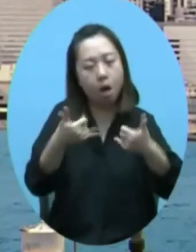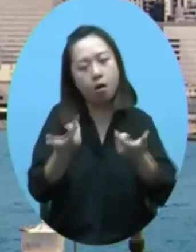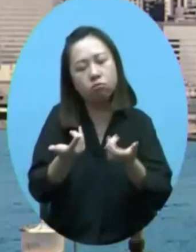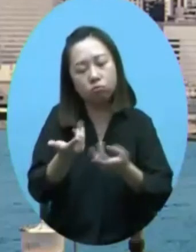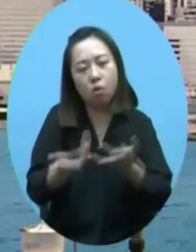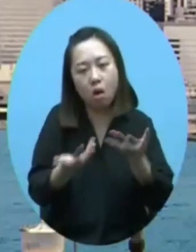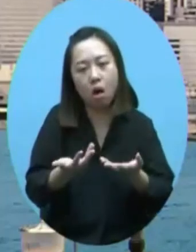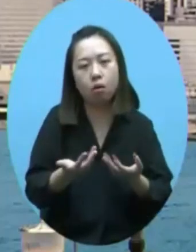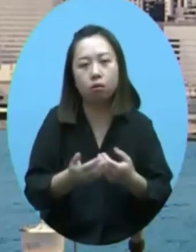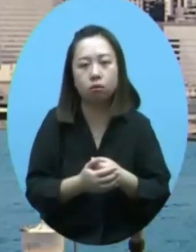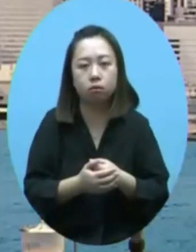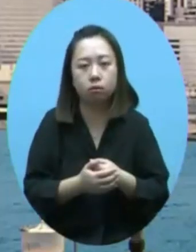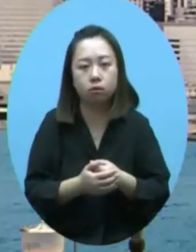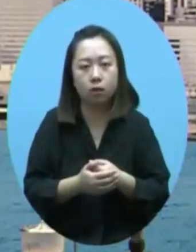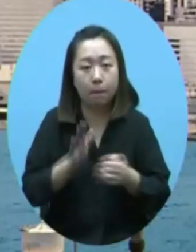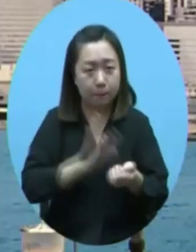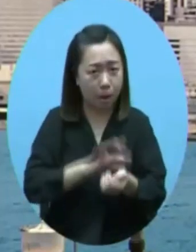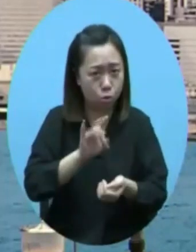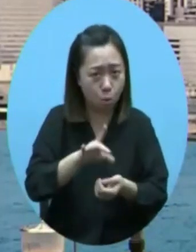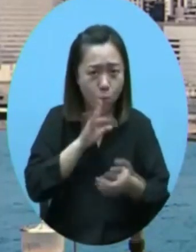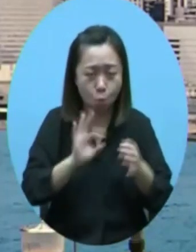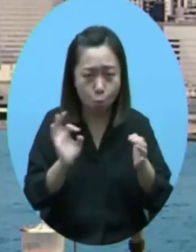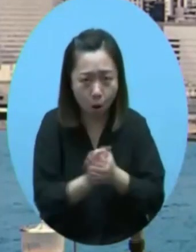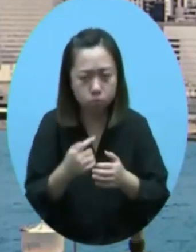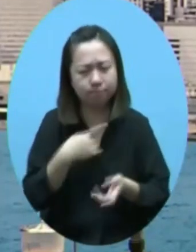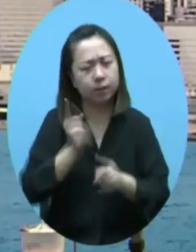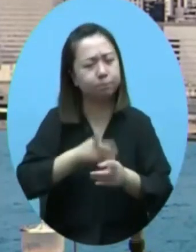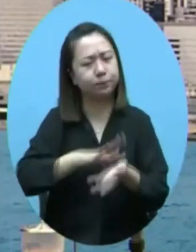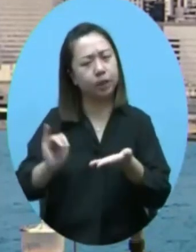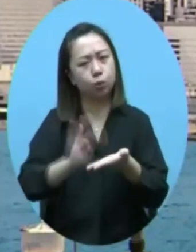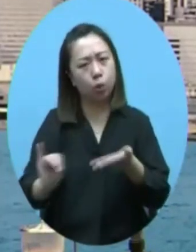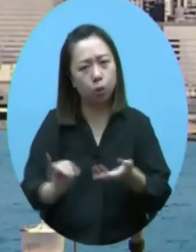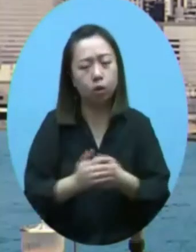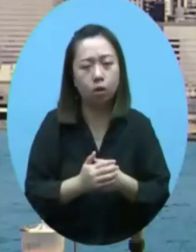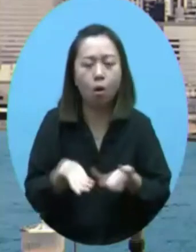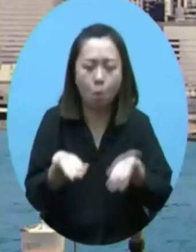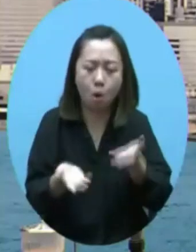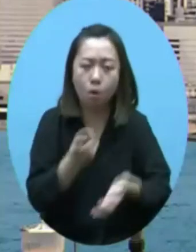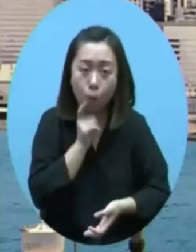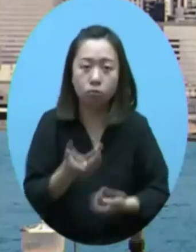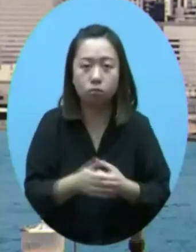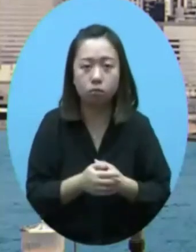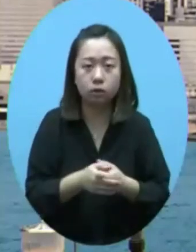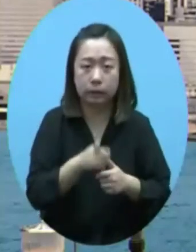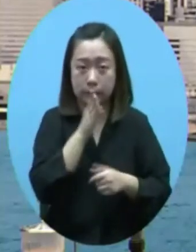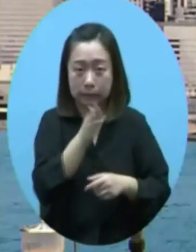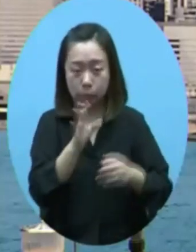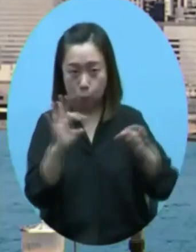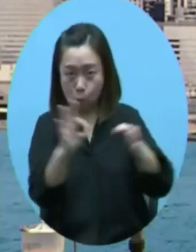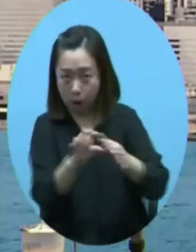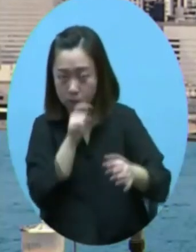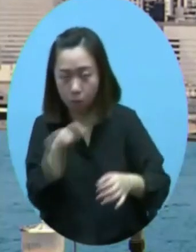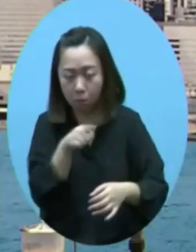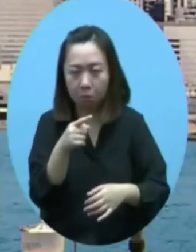or meeting each other in the common area, that could be a source of infection. I don't know whether that's related to the spread of the virus, but whether